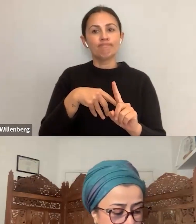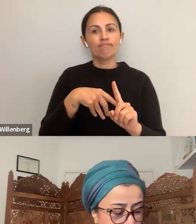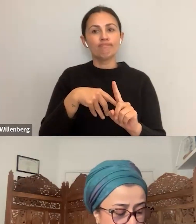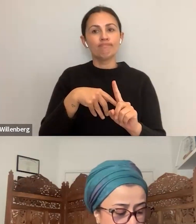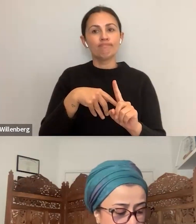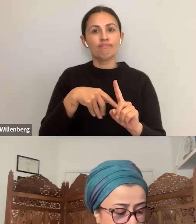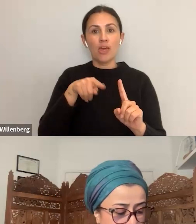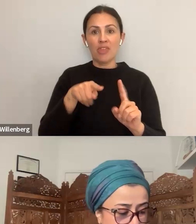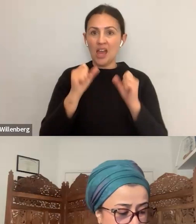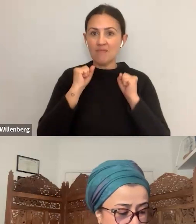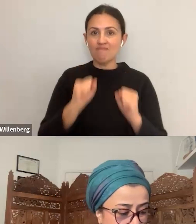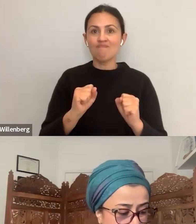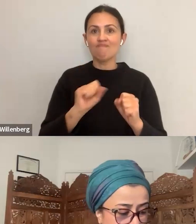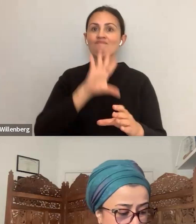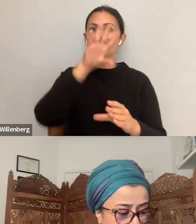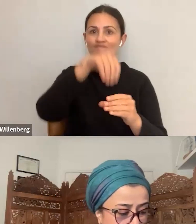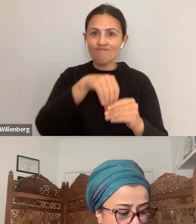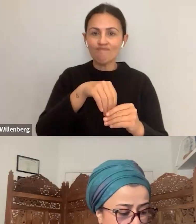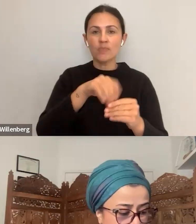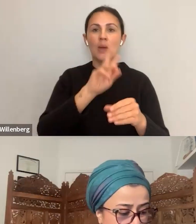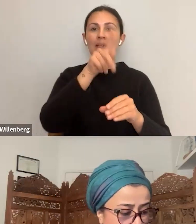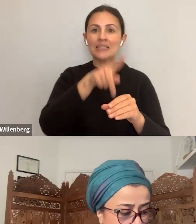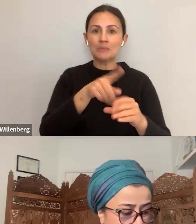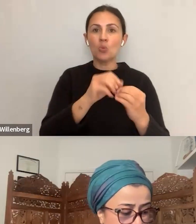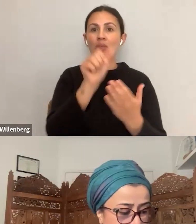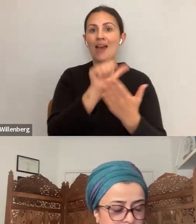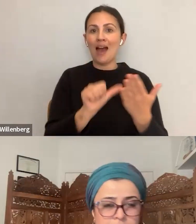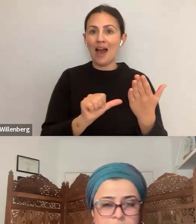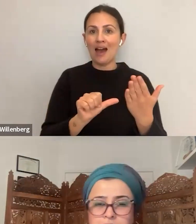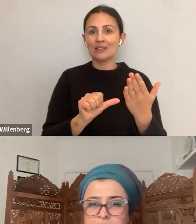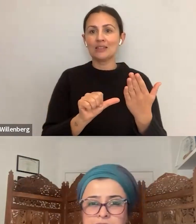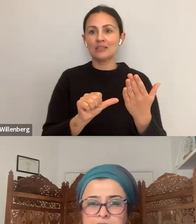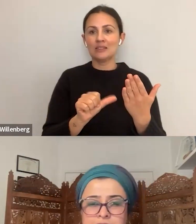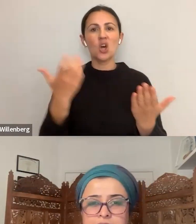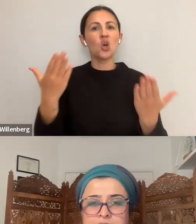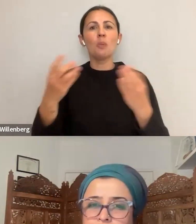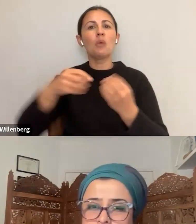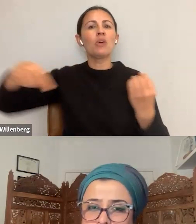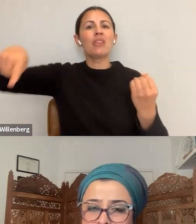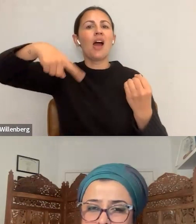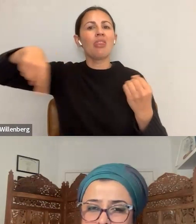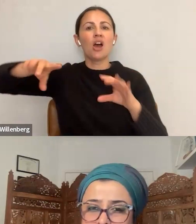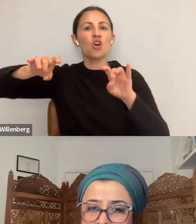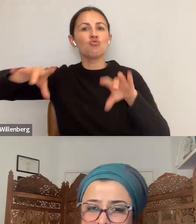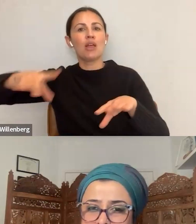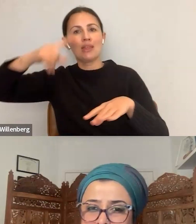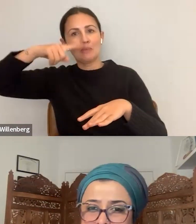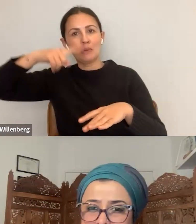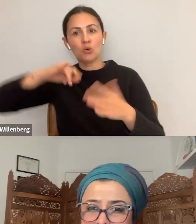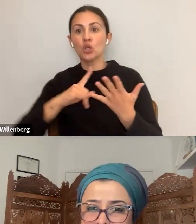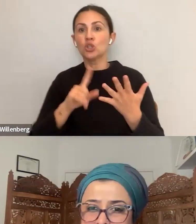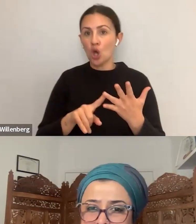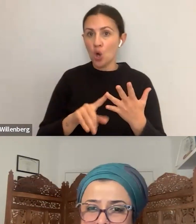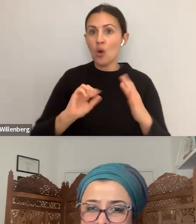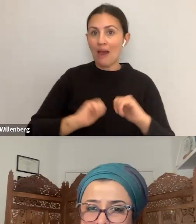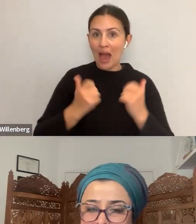creative participation rate in the creative sector compared to the rest of the population. But despite this, what our